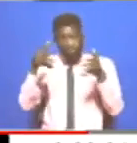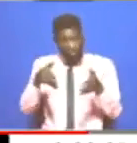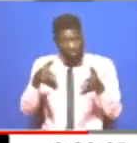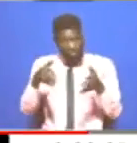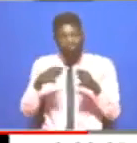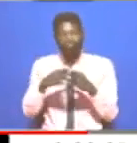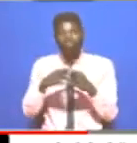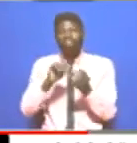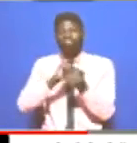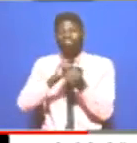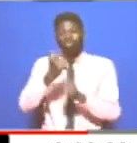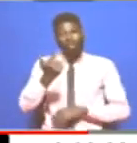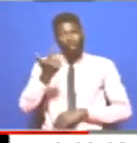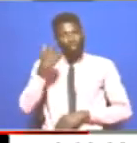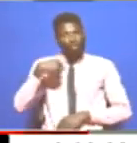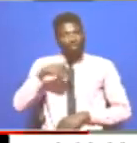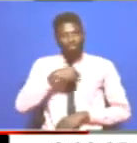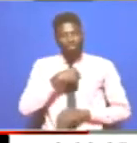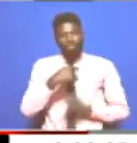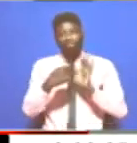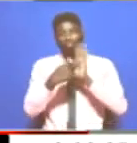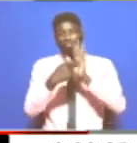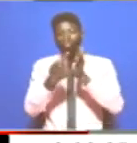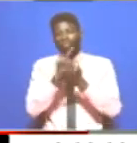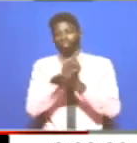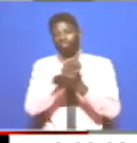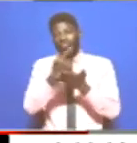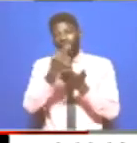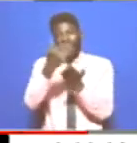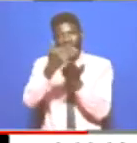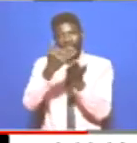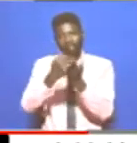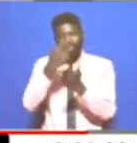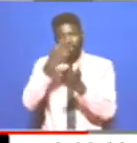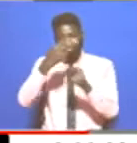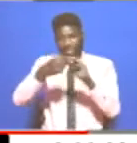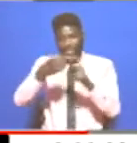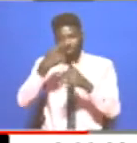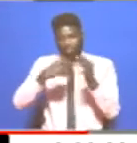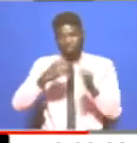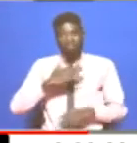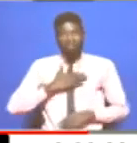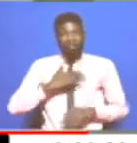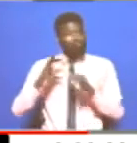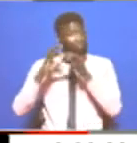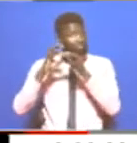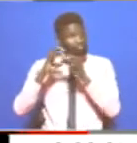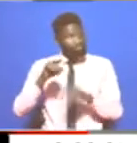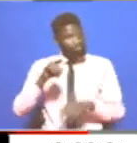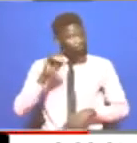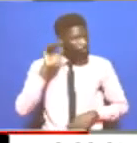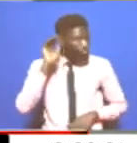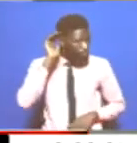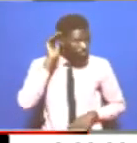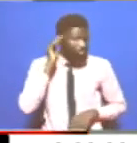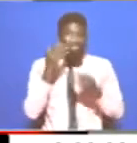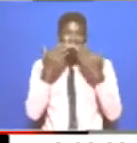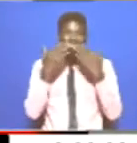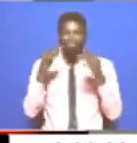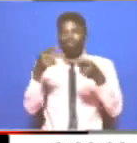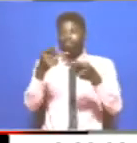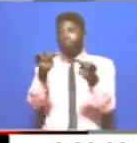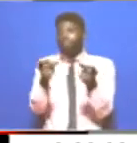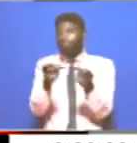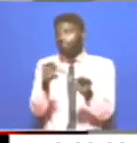Friday, we bring you the weekly feature. We call it My Culture. And have you ever heard of a place